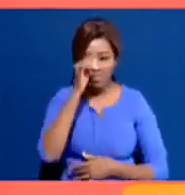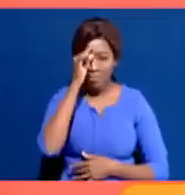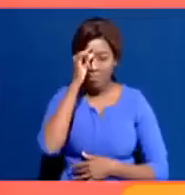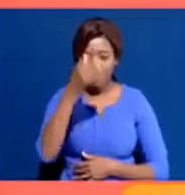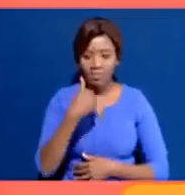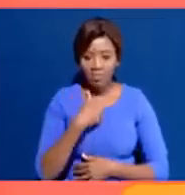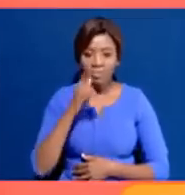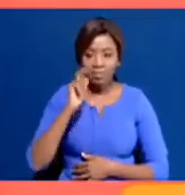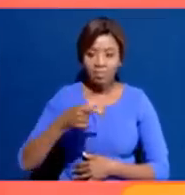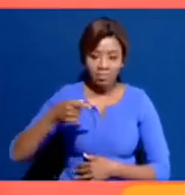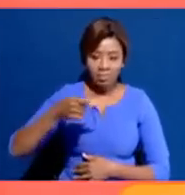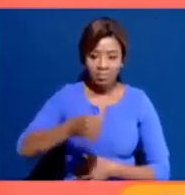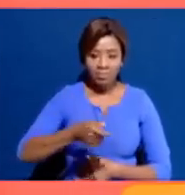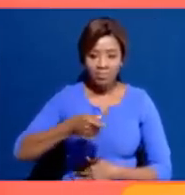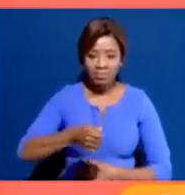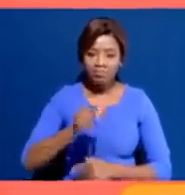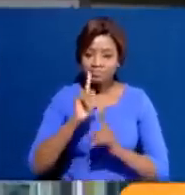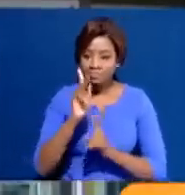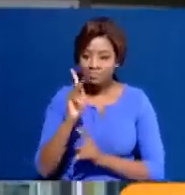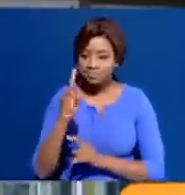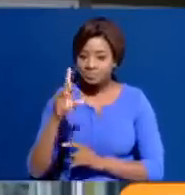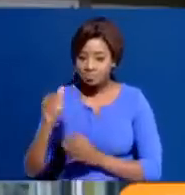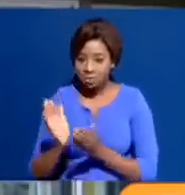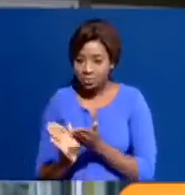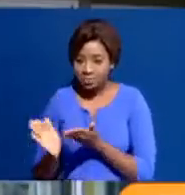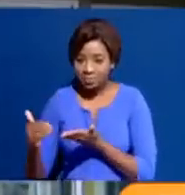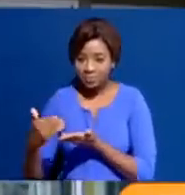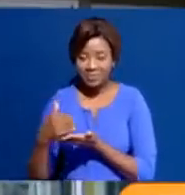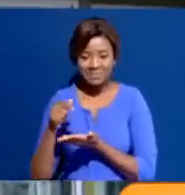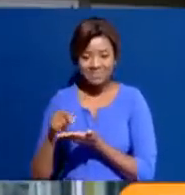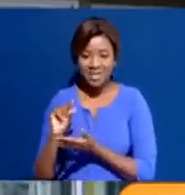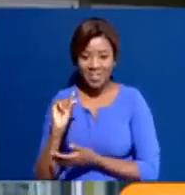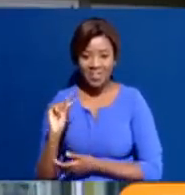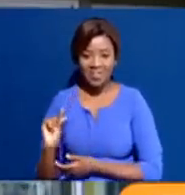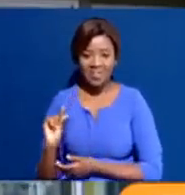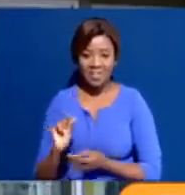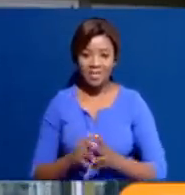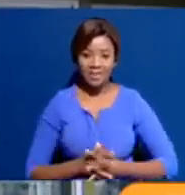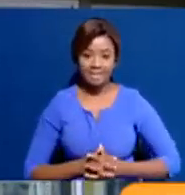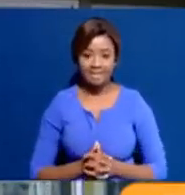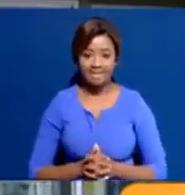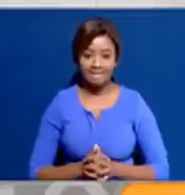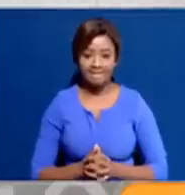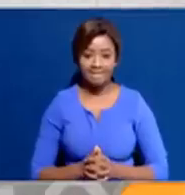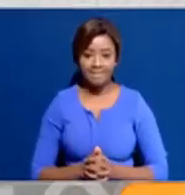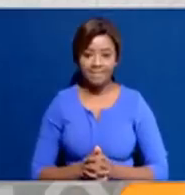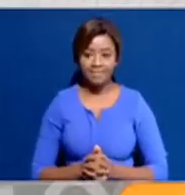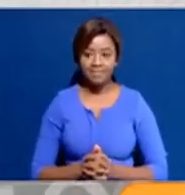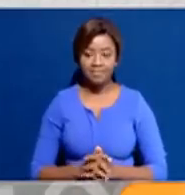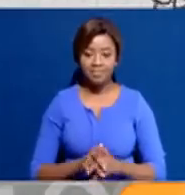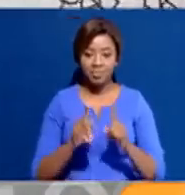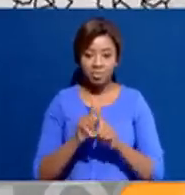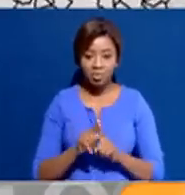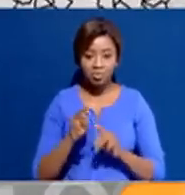repay against an unstable revenue collection. Treasury, that published medium-term debt management strategy, says that